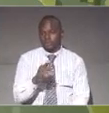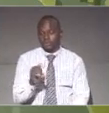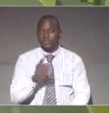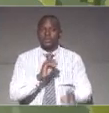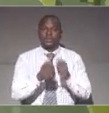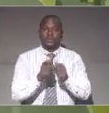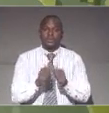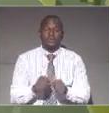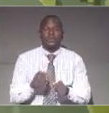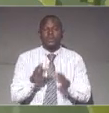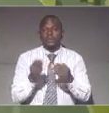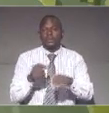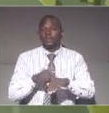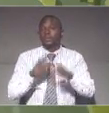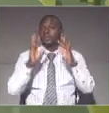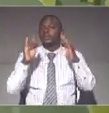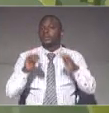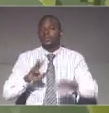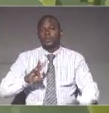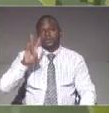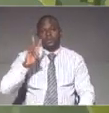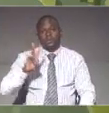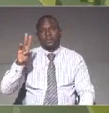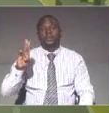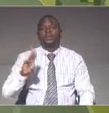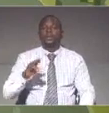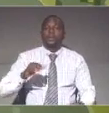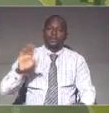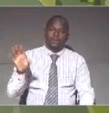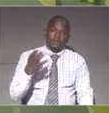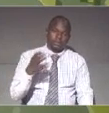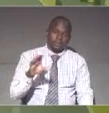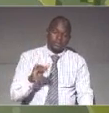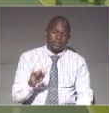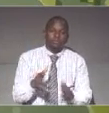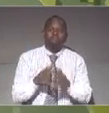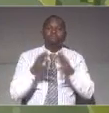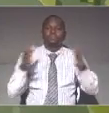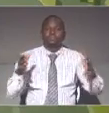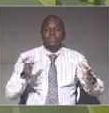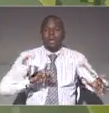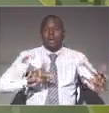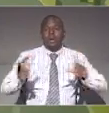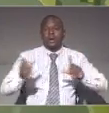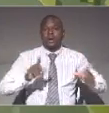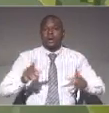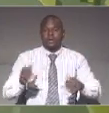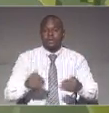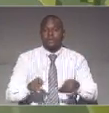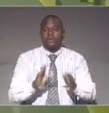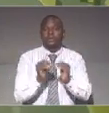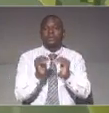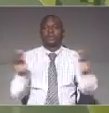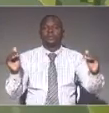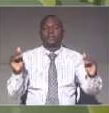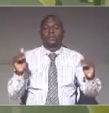competitive season. Celebrating victory with club officials, the club plans to expand the stadium to match international